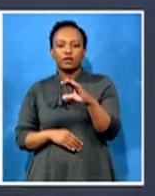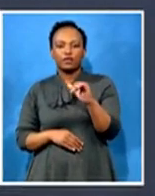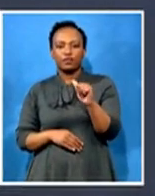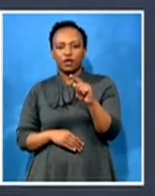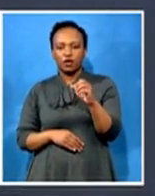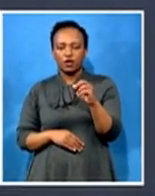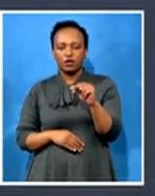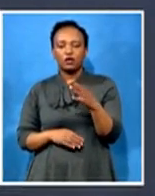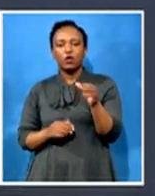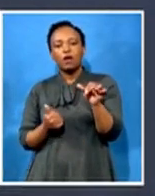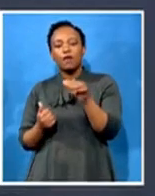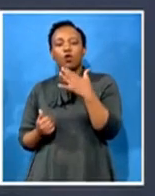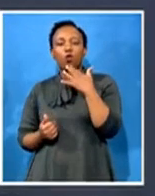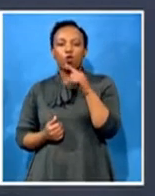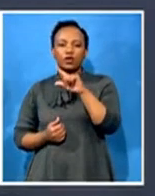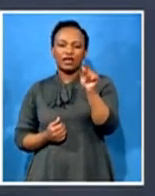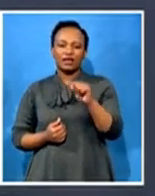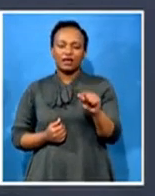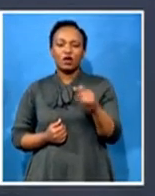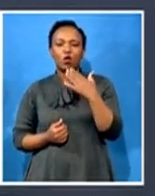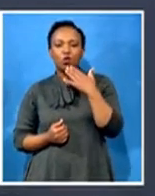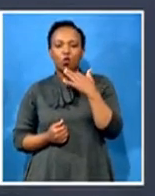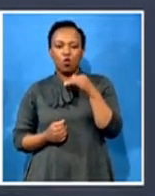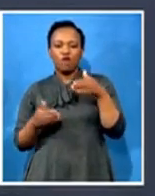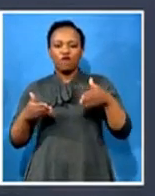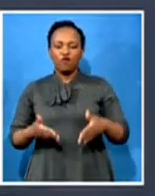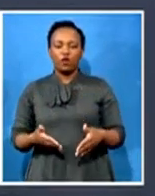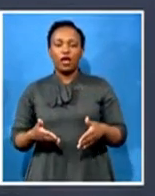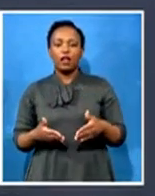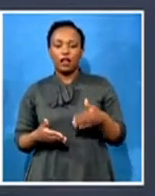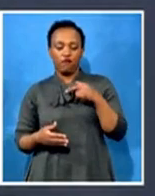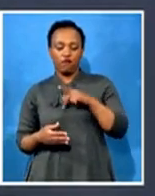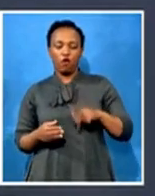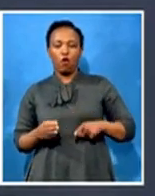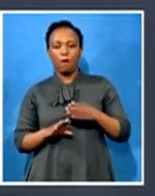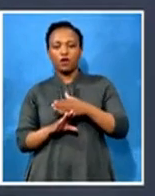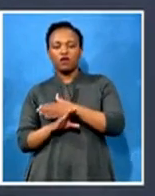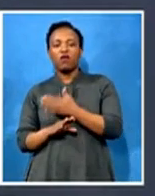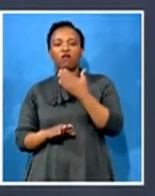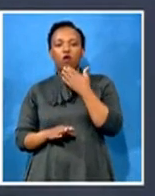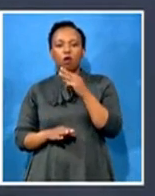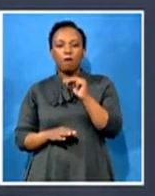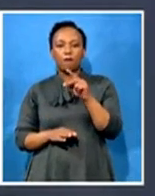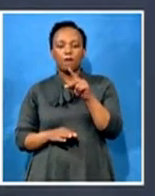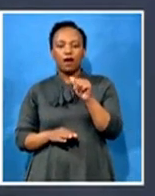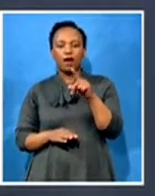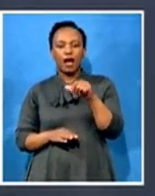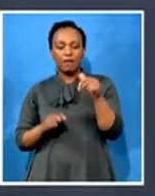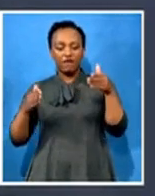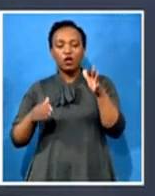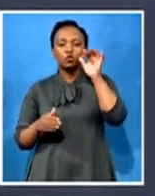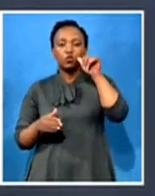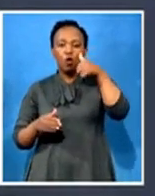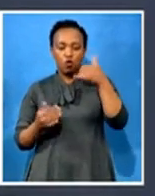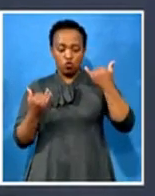former president, Benjamin Mkapa, is taking place tomorrow. But today we're expecting national leaders as well as religious leaders to pay